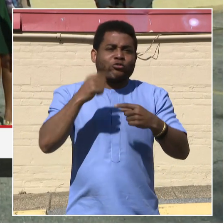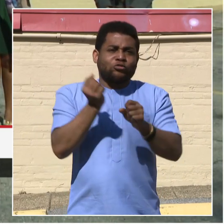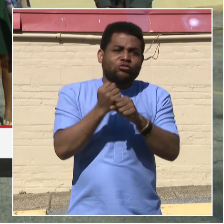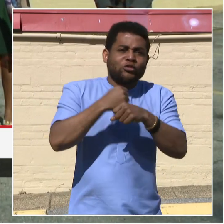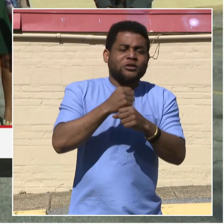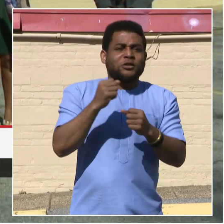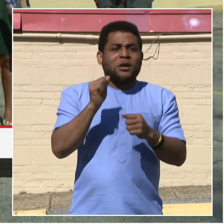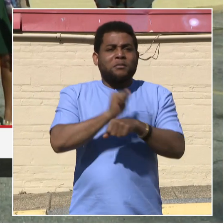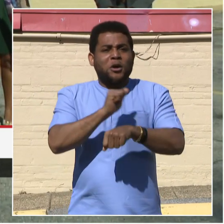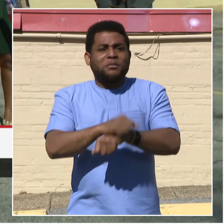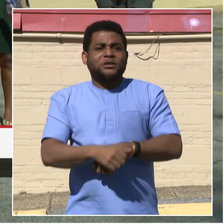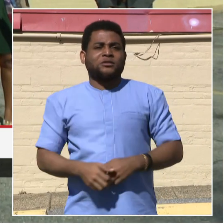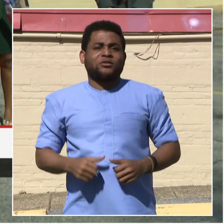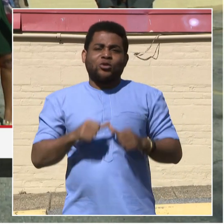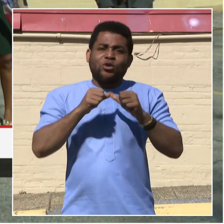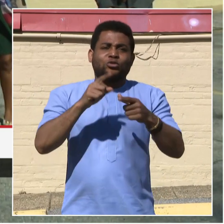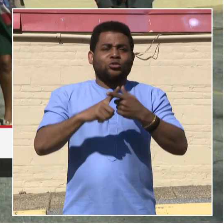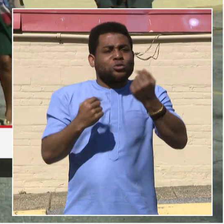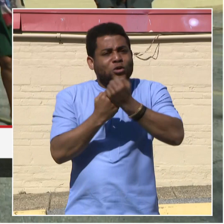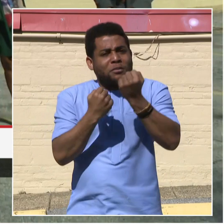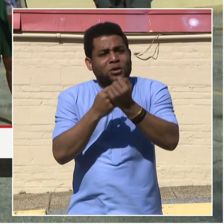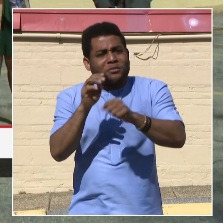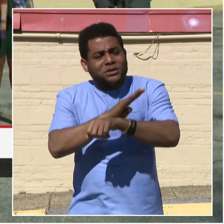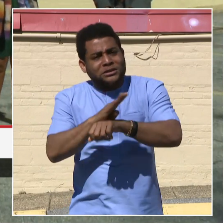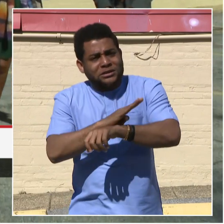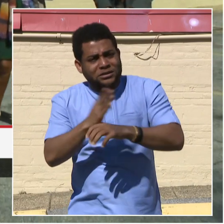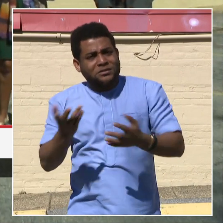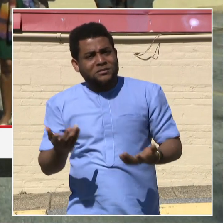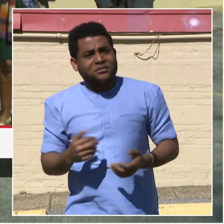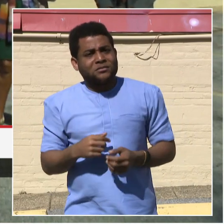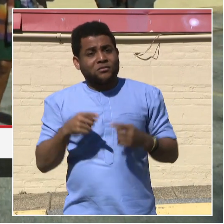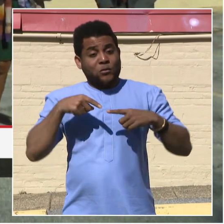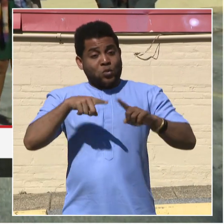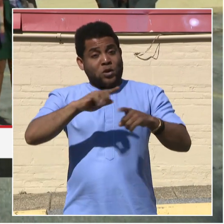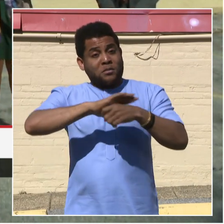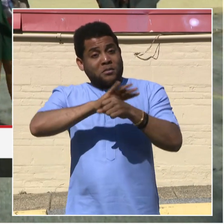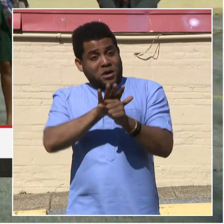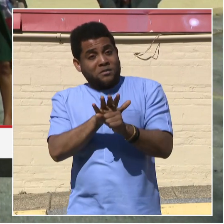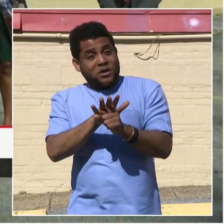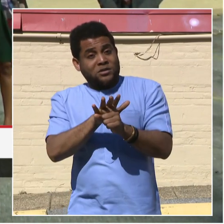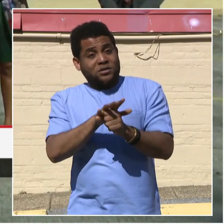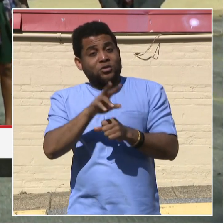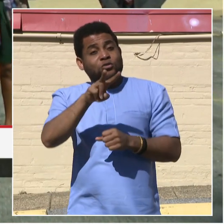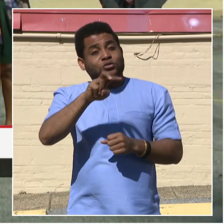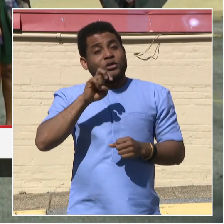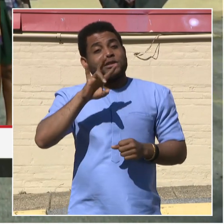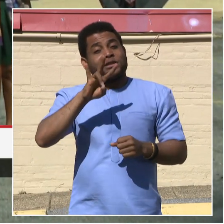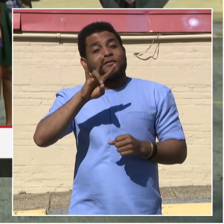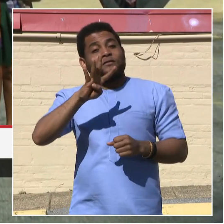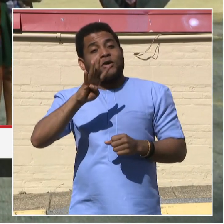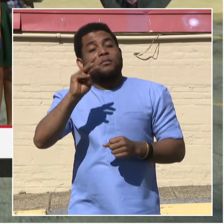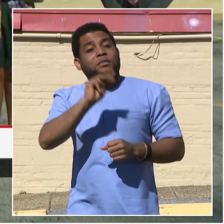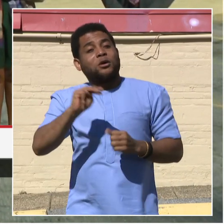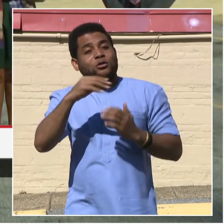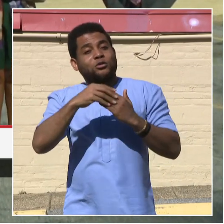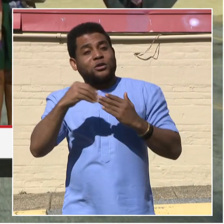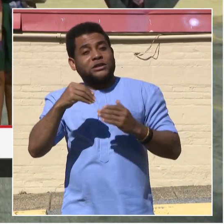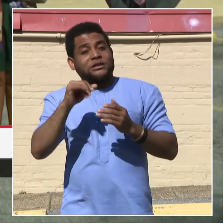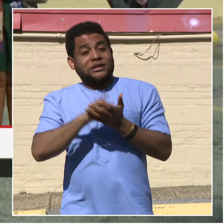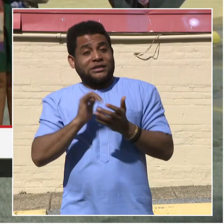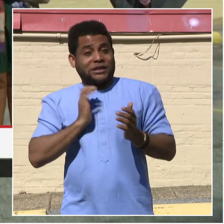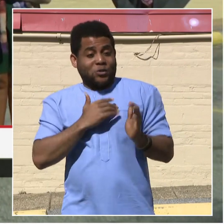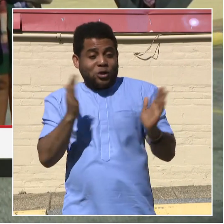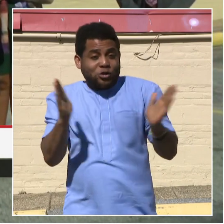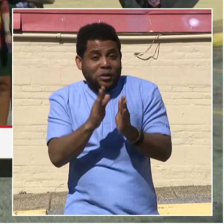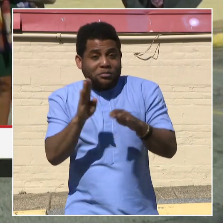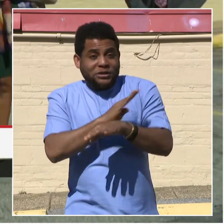small businesses. So during the pandemic, there were $274 million that our department, our small but mighty